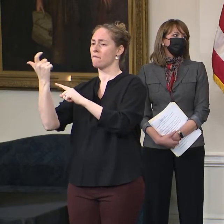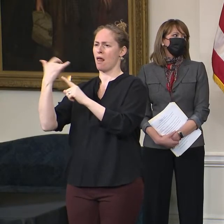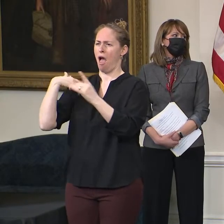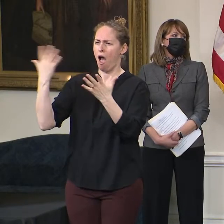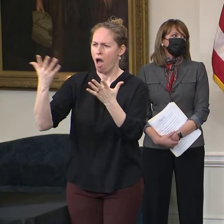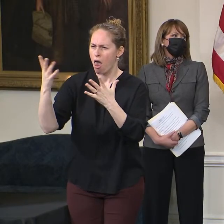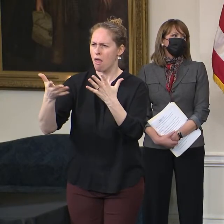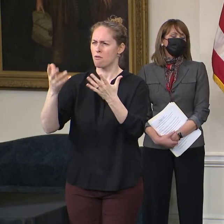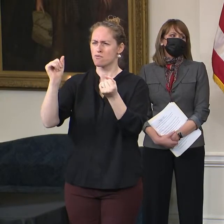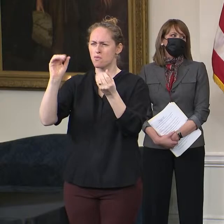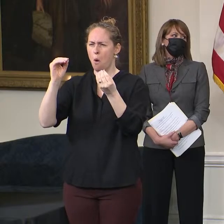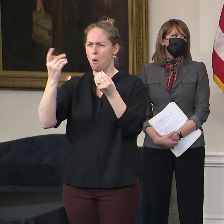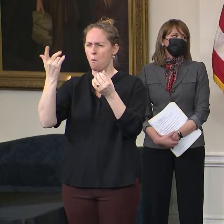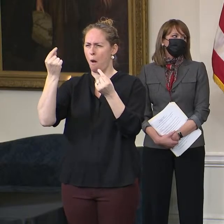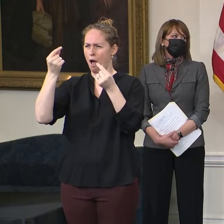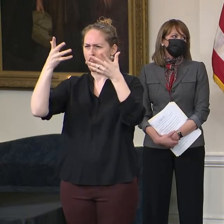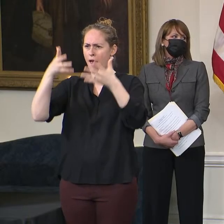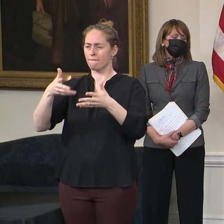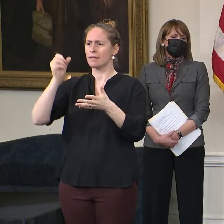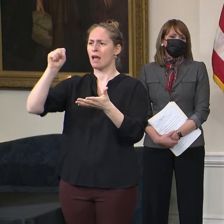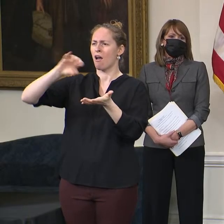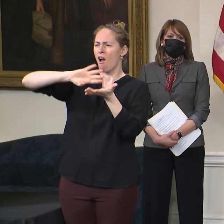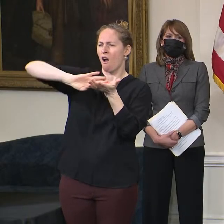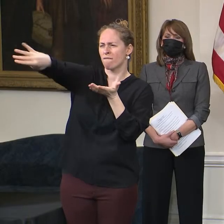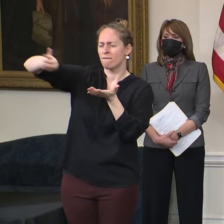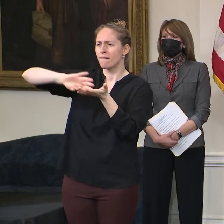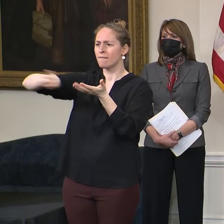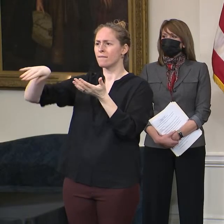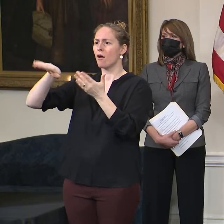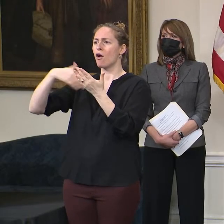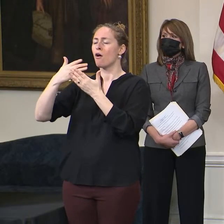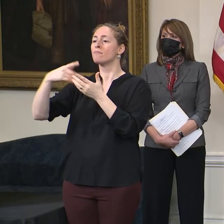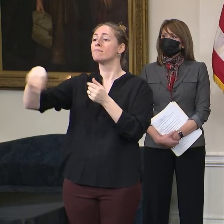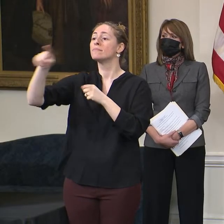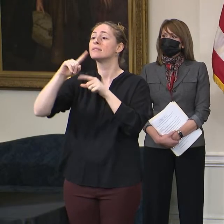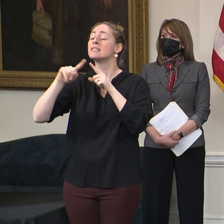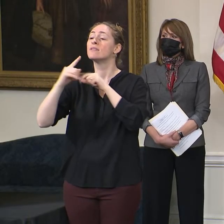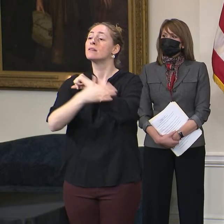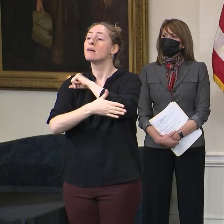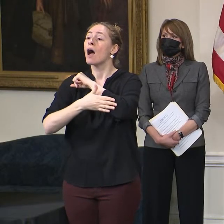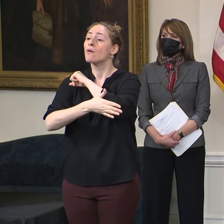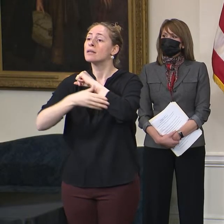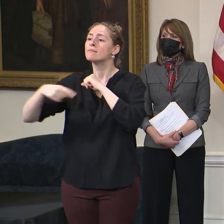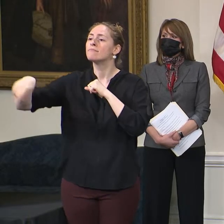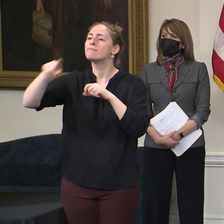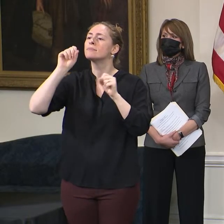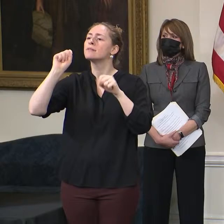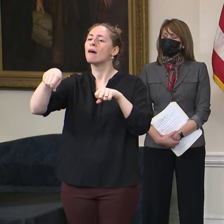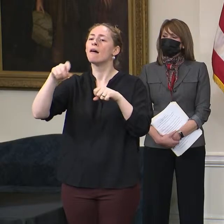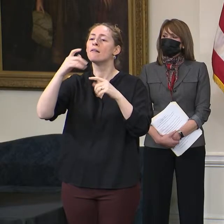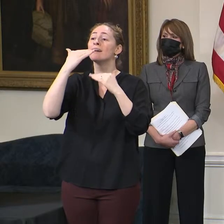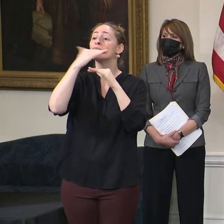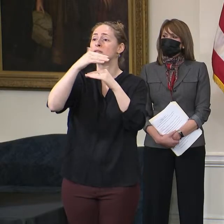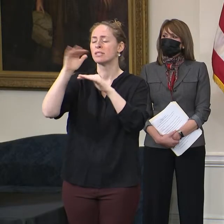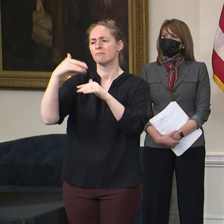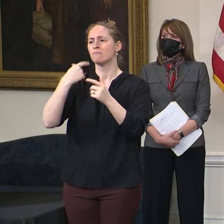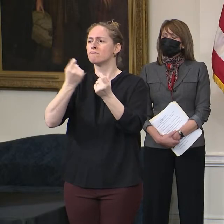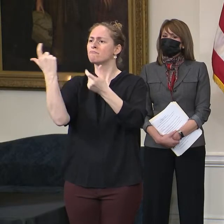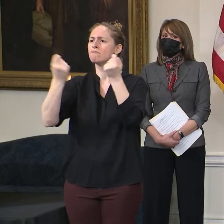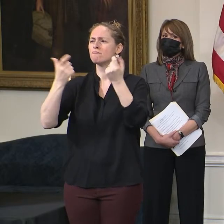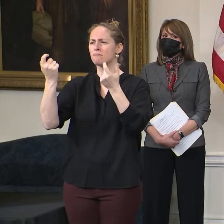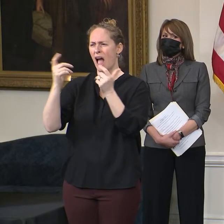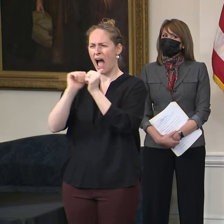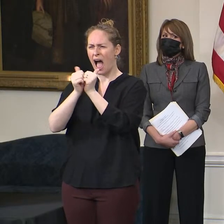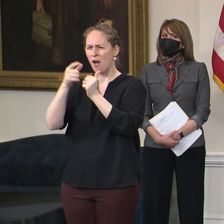start doing what some of Maryland's other large jurisdictions have done and forbid indoor dining or take a lot more of the stricter steps that we saw in the